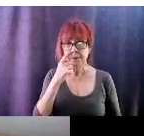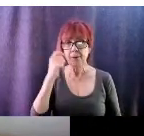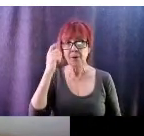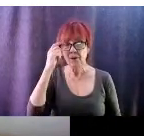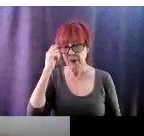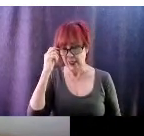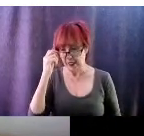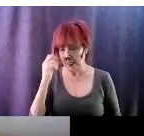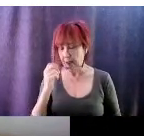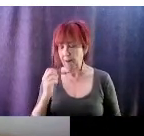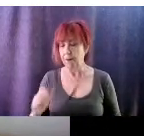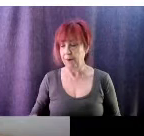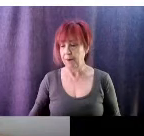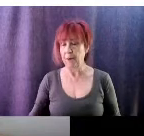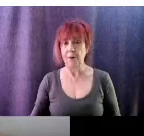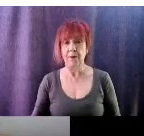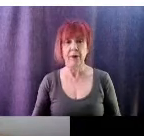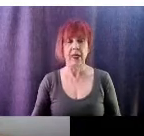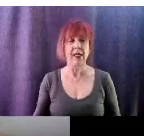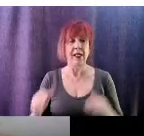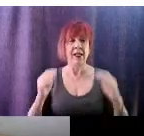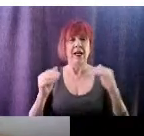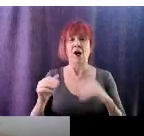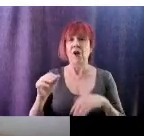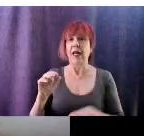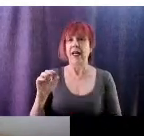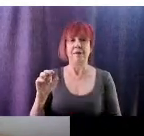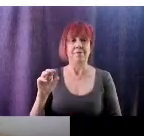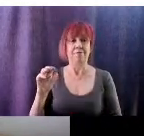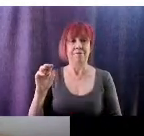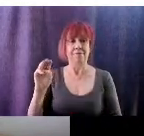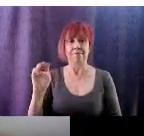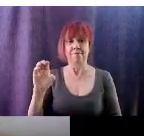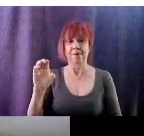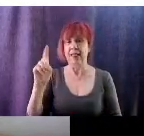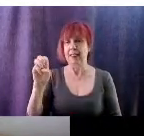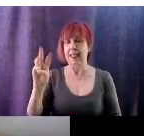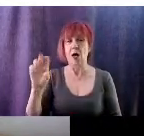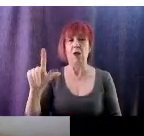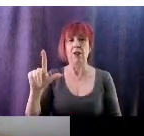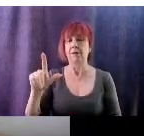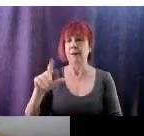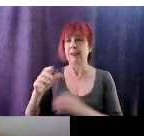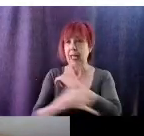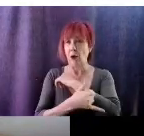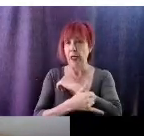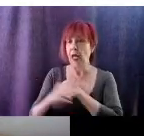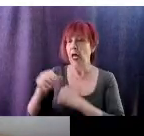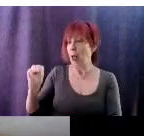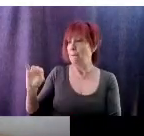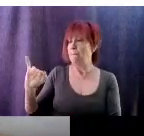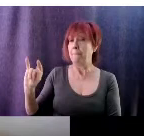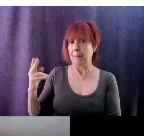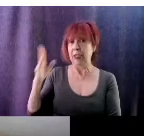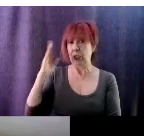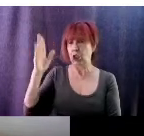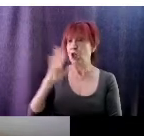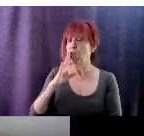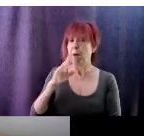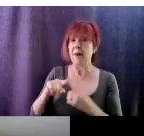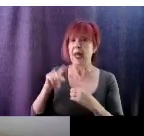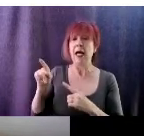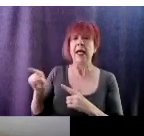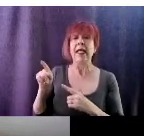Next one is McDowell County. I'm going to let Mitch talk about this, but just a little bit about McDowell County. We mentioned Mr. Napper was our Southern West Virginia